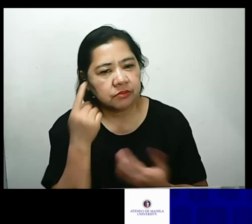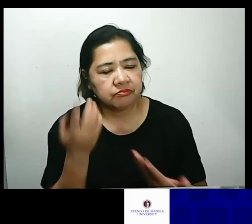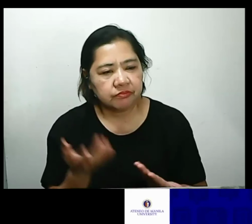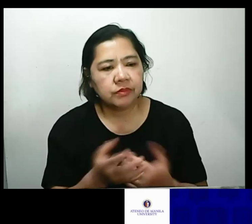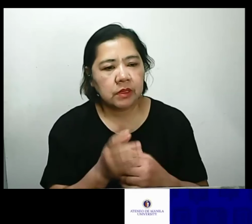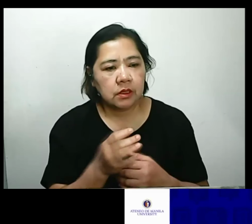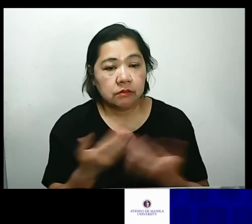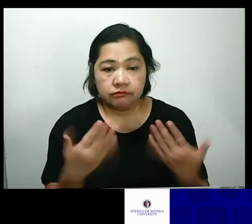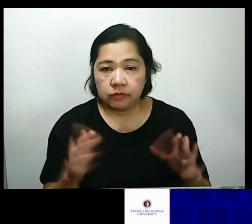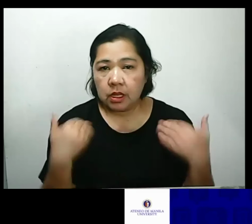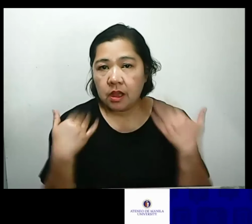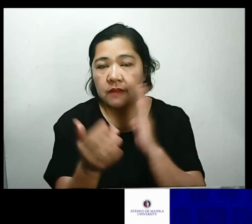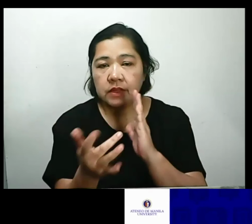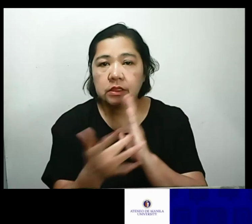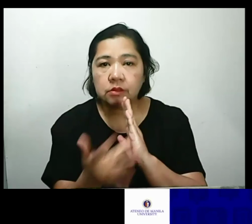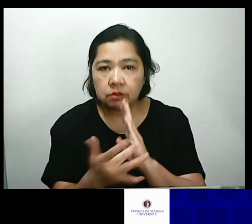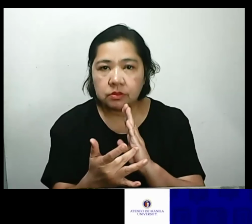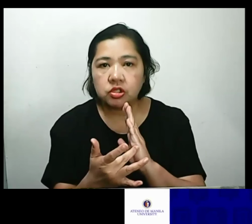the technologies and